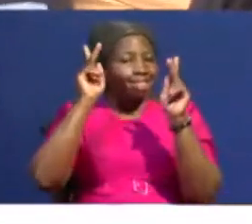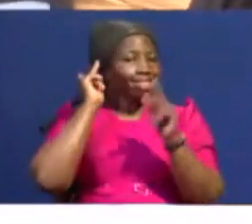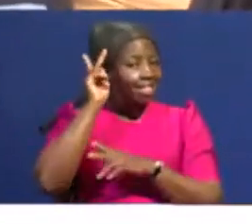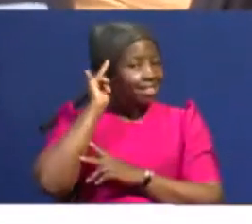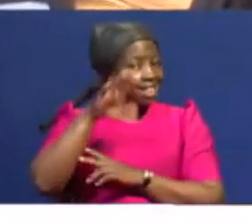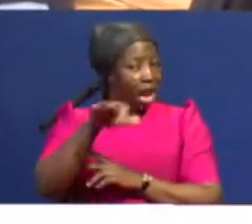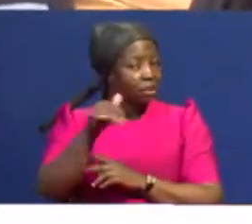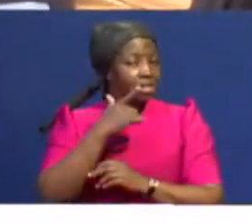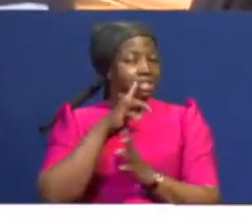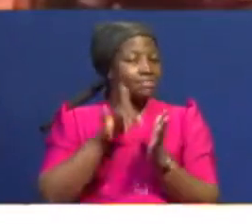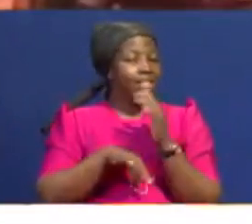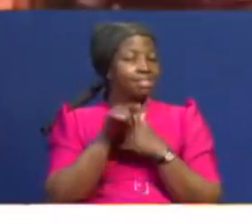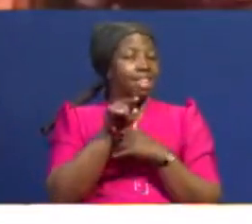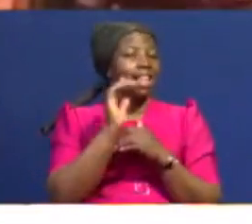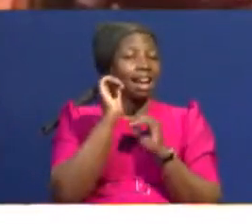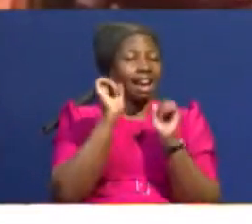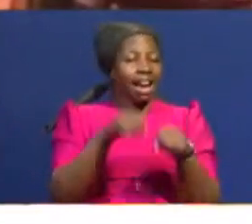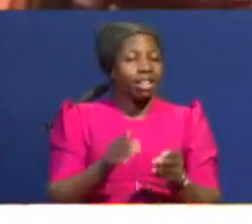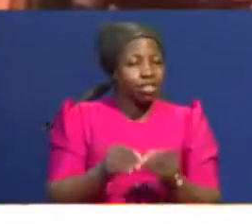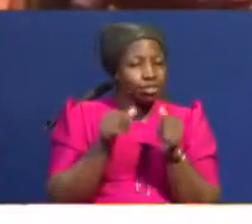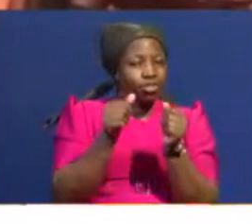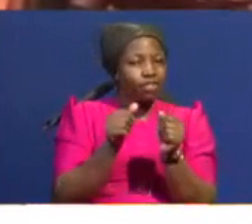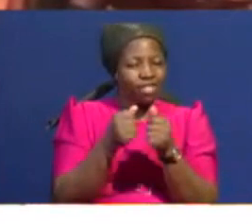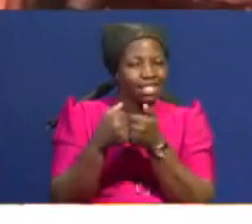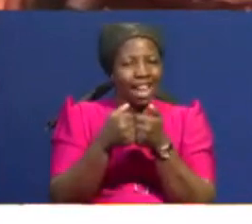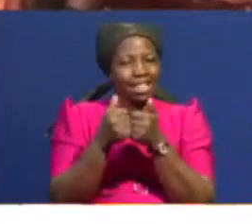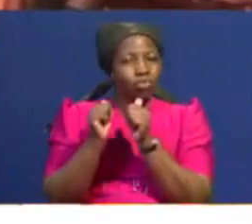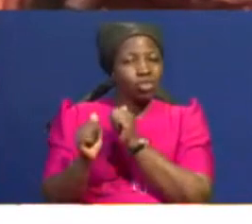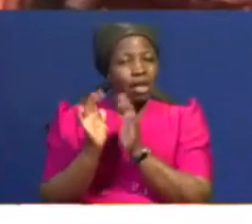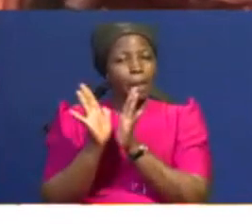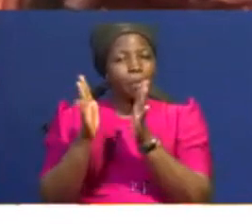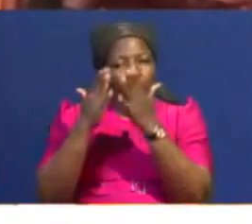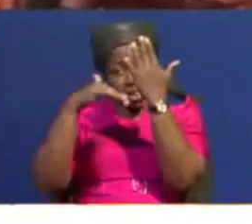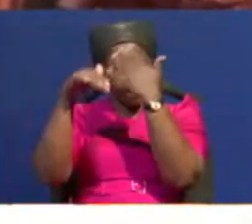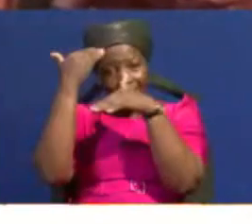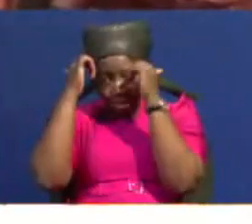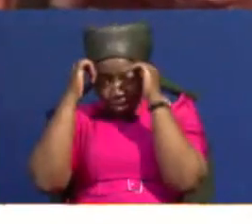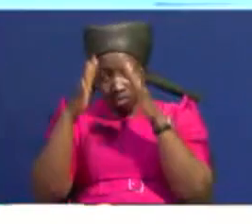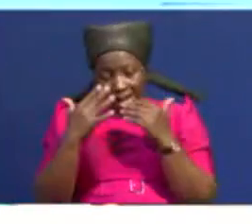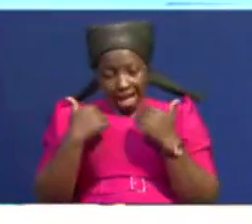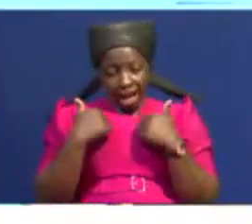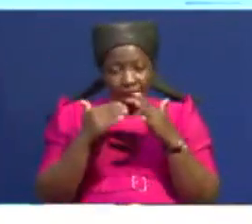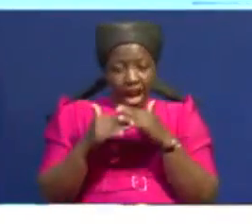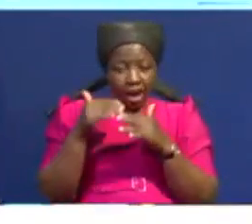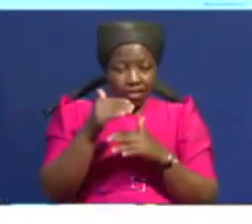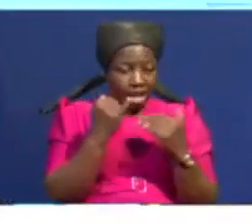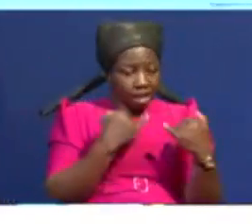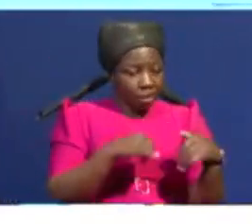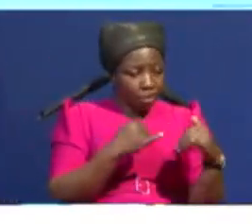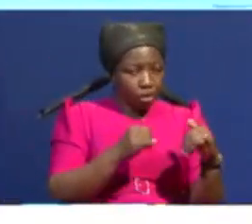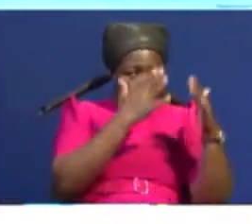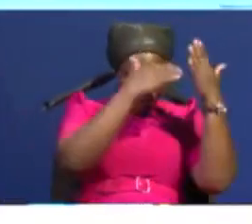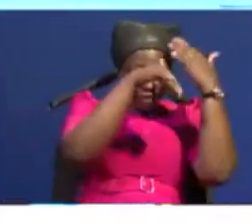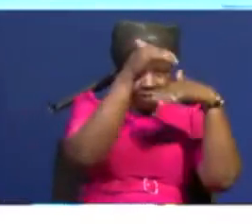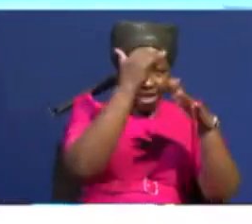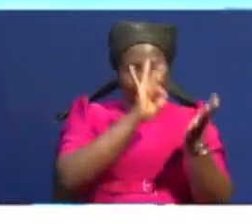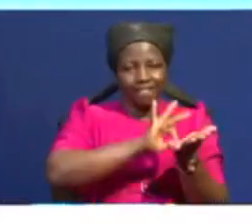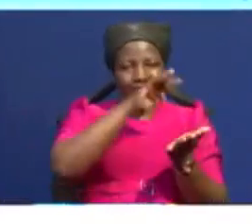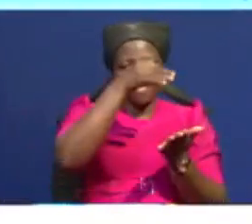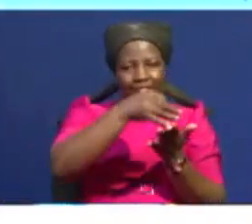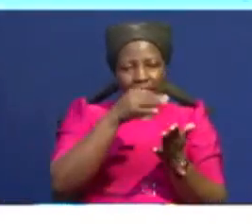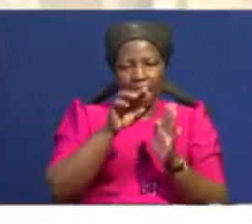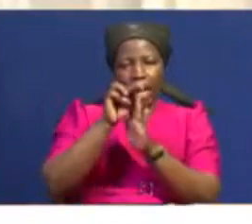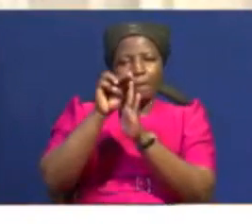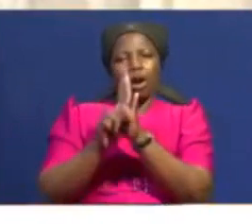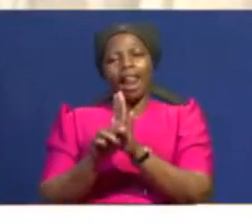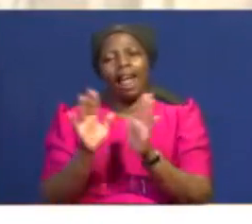avert challenges faced by students at public universities following implementation of the university's funding model. She